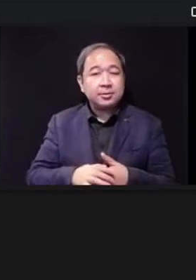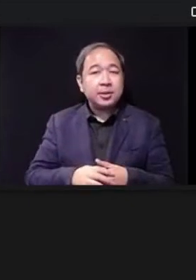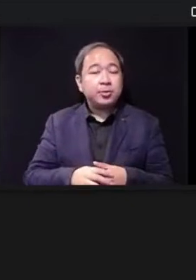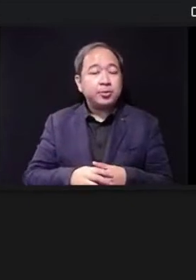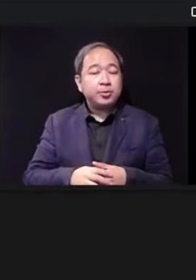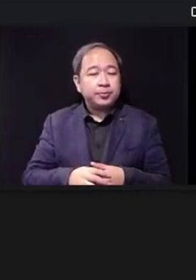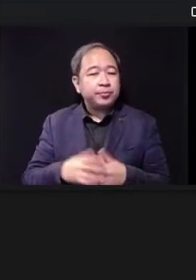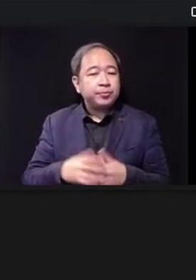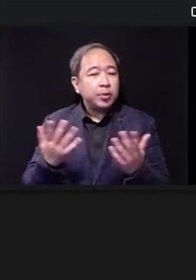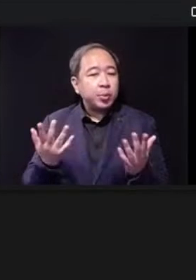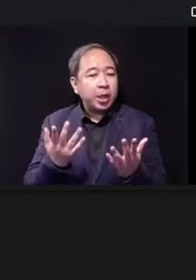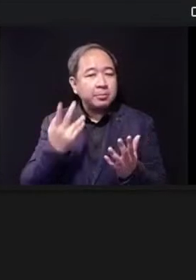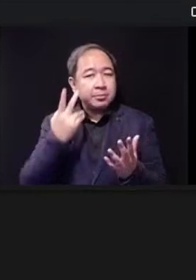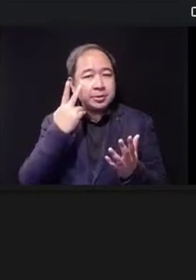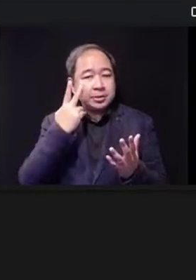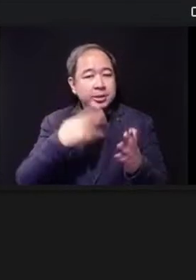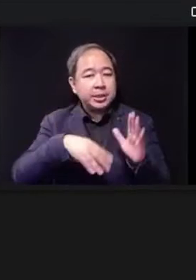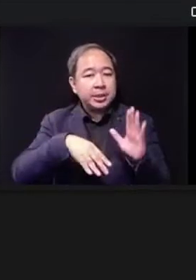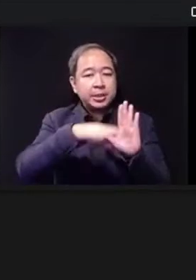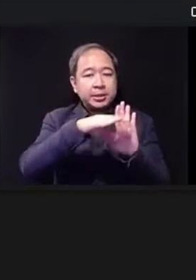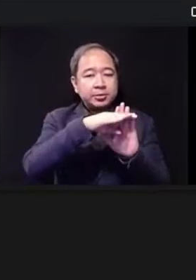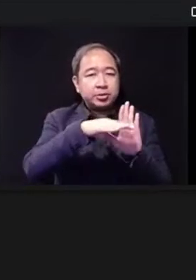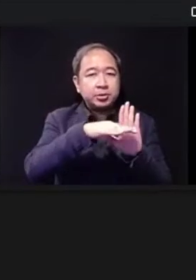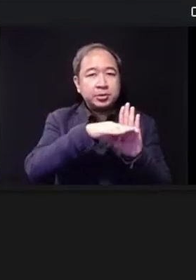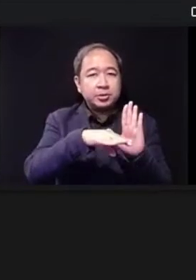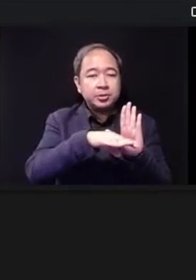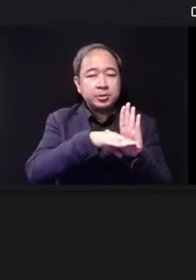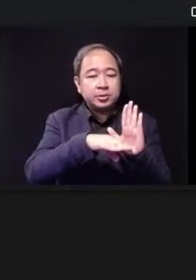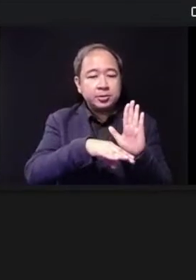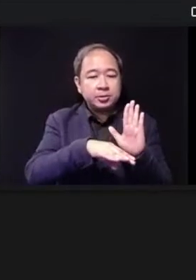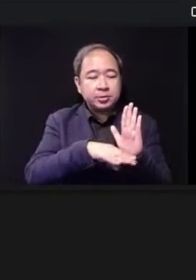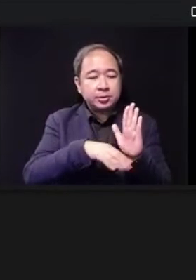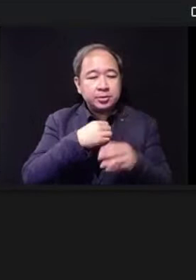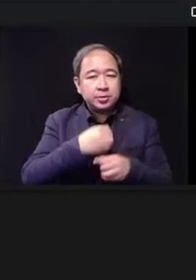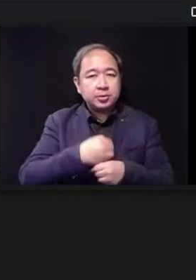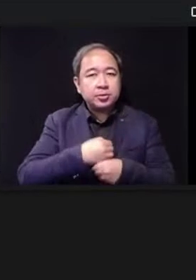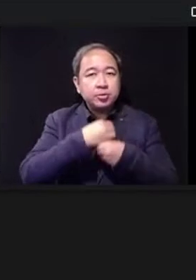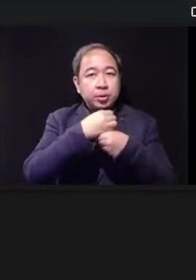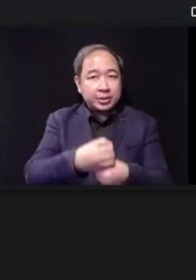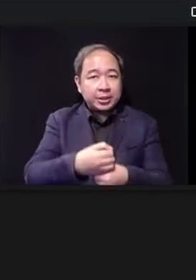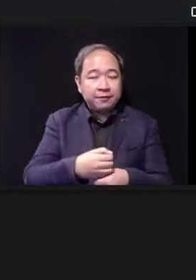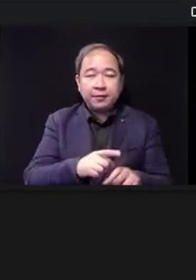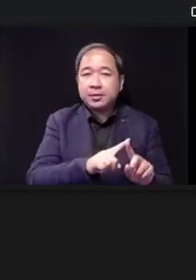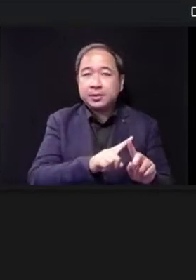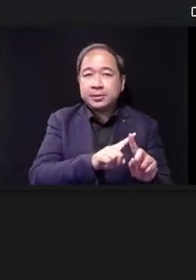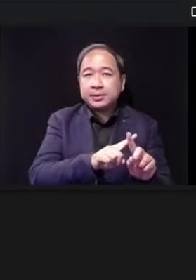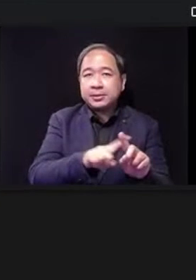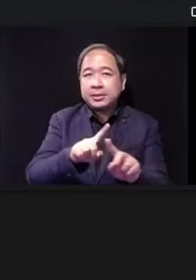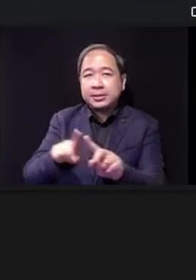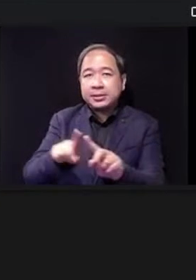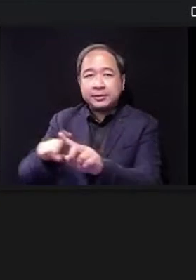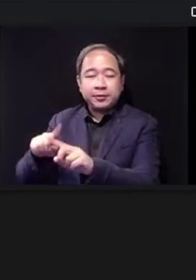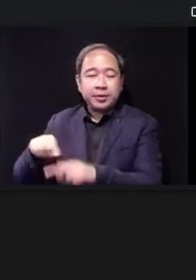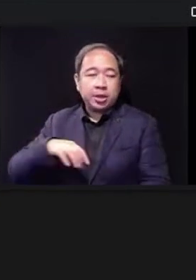where we have the listing of the representatives from the various countries and